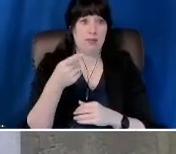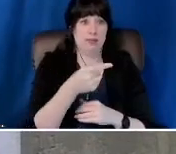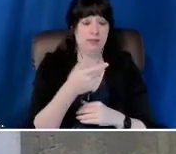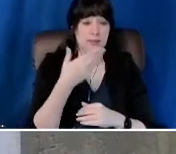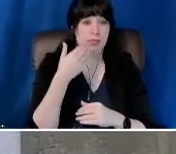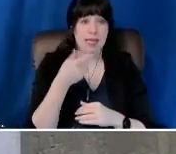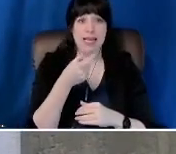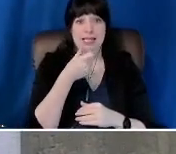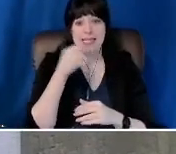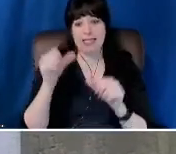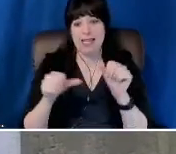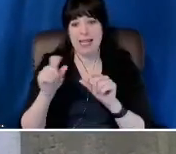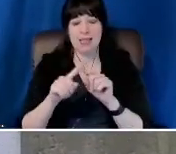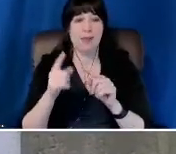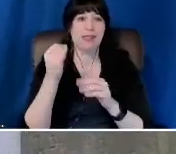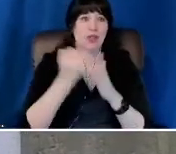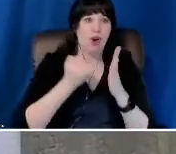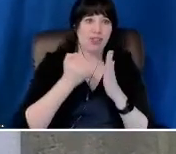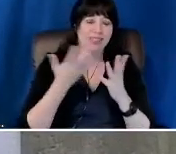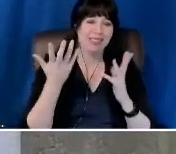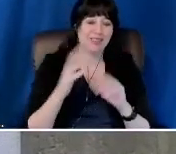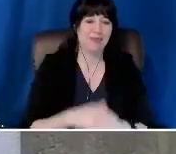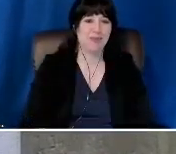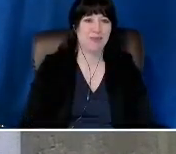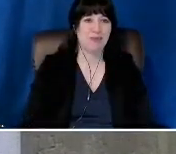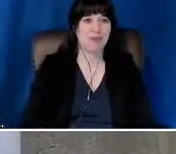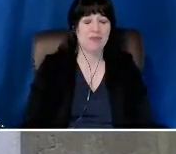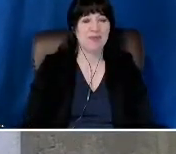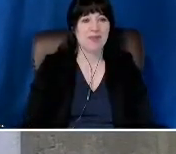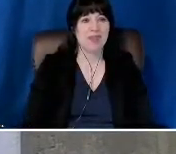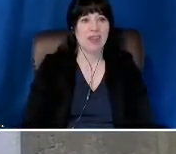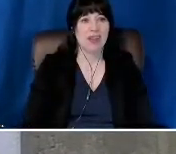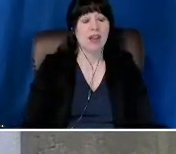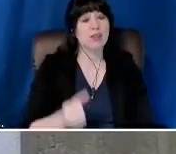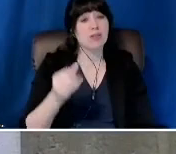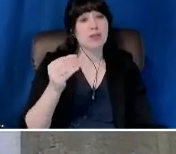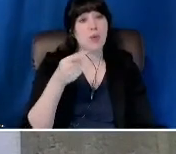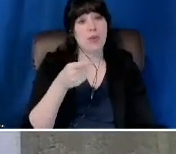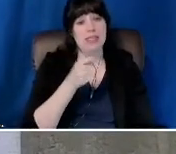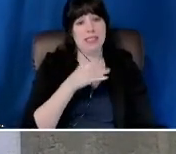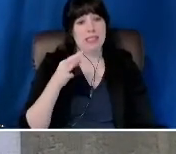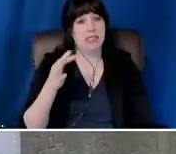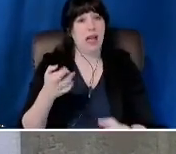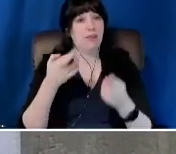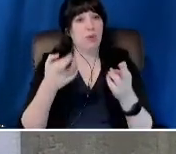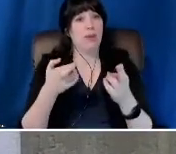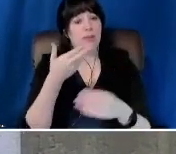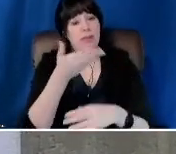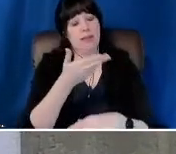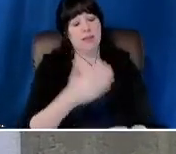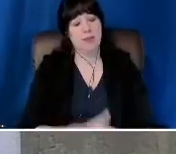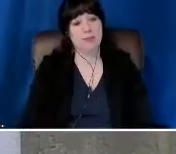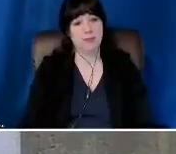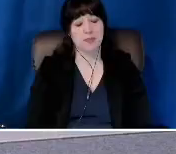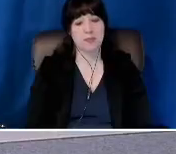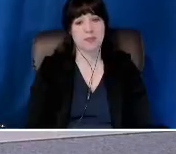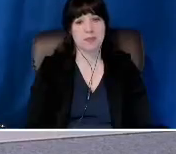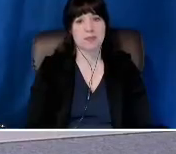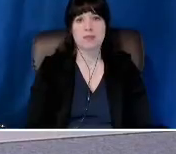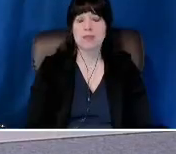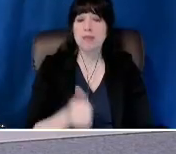it's not a science, it's an art. And so as a consequence, this is the staff recommendation. Other